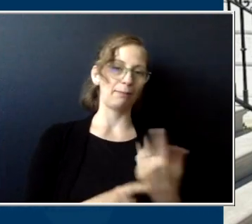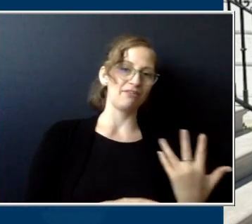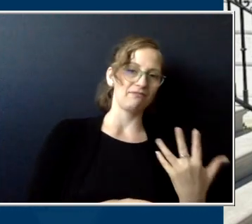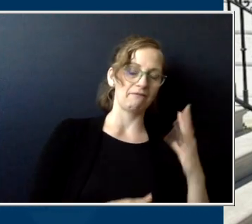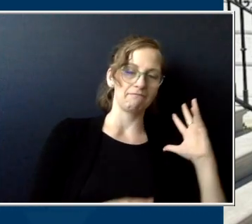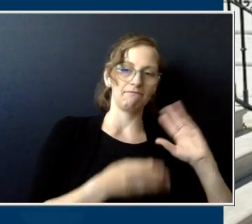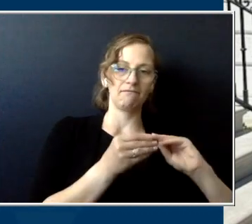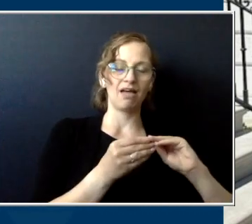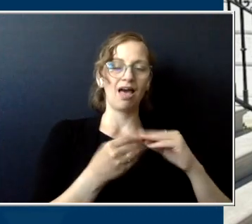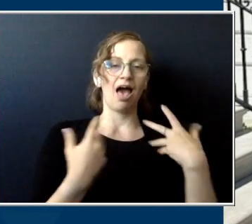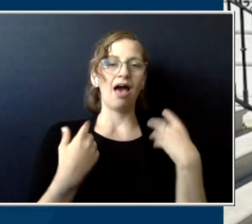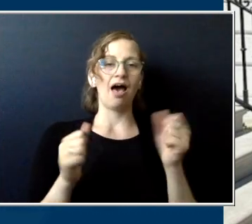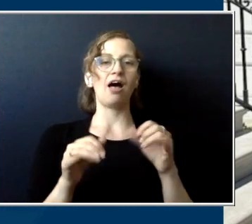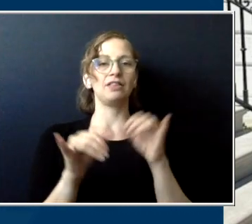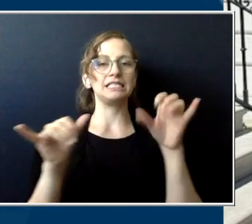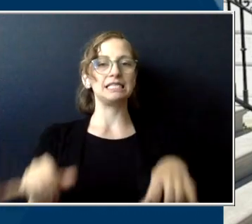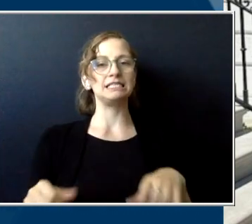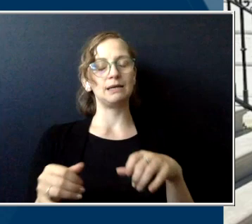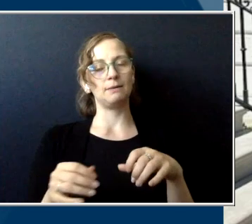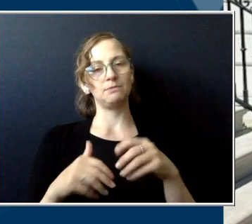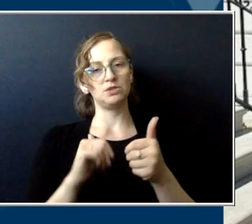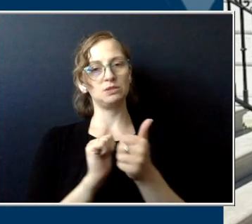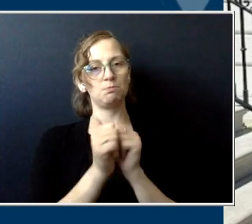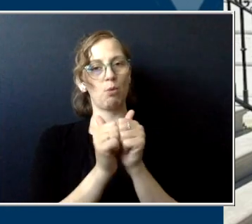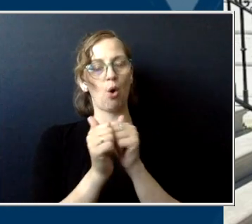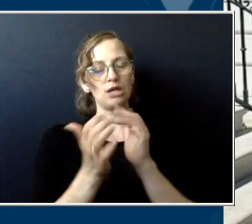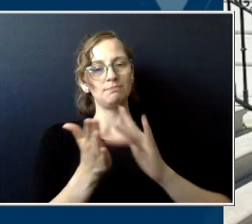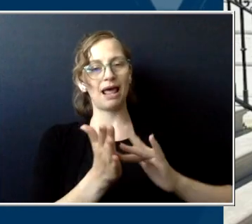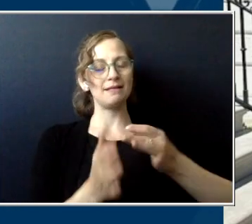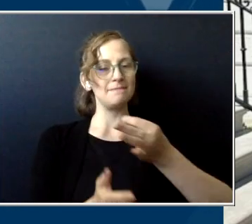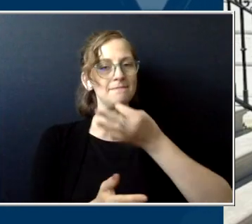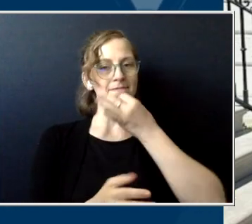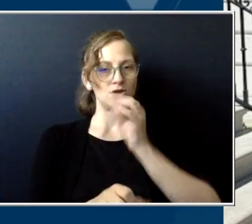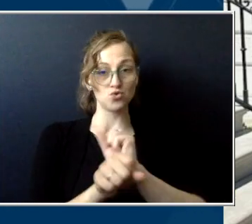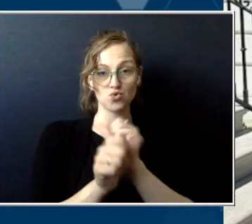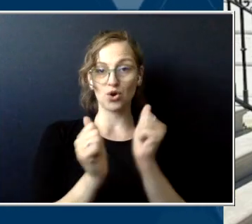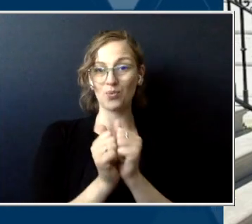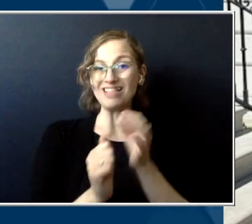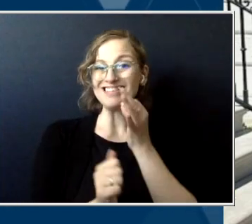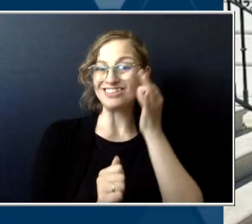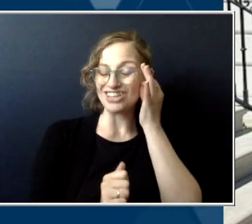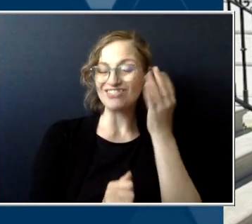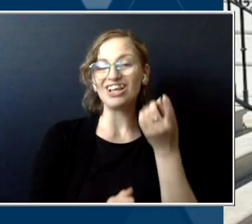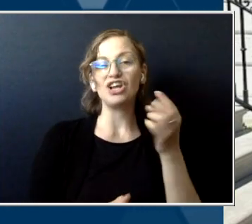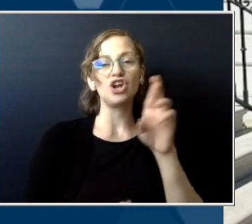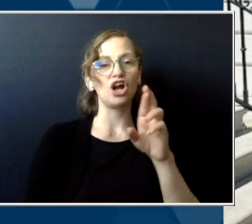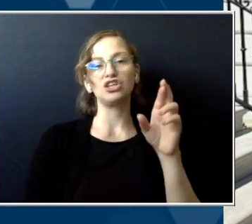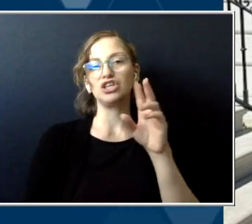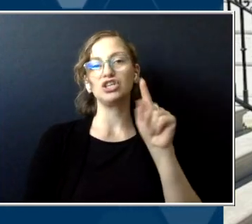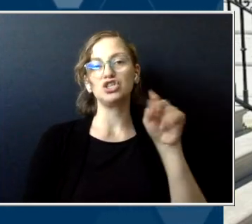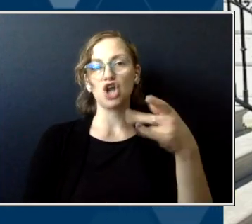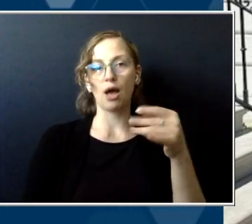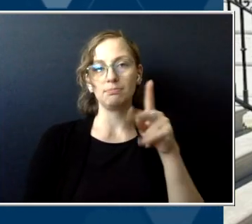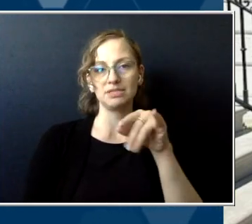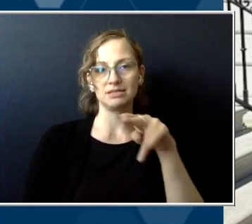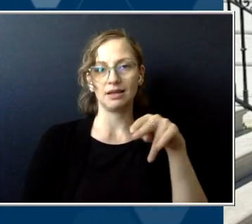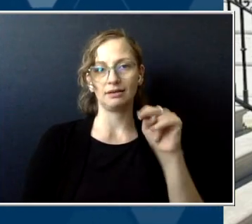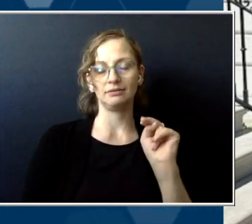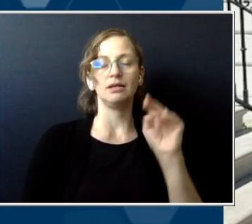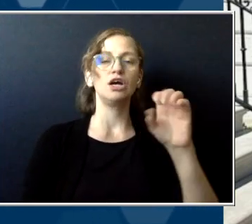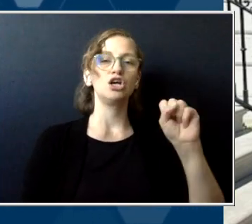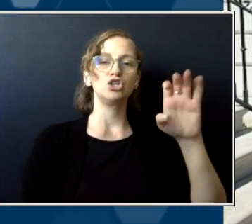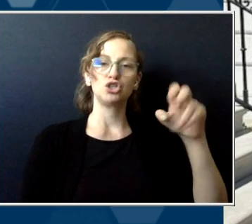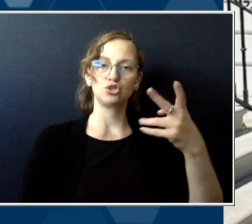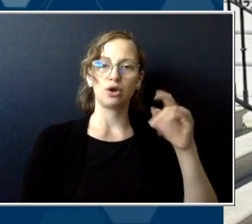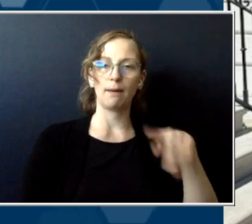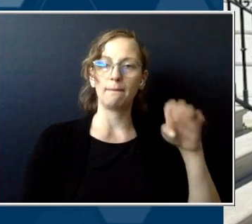experts that also work with the Chiefs. Doctors Luke Thompson, Paul Schreppel, Brian Vopat, and Scott Mullen visited the White